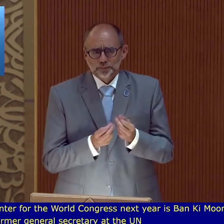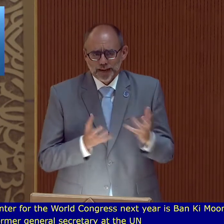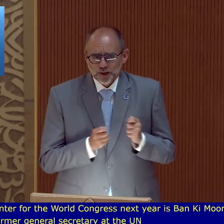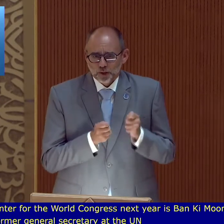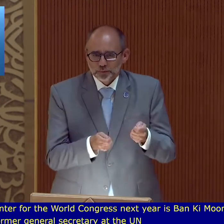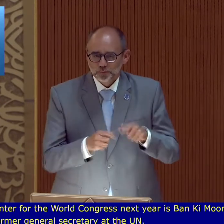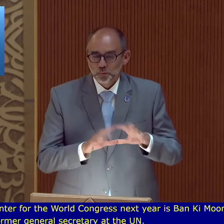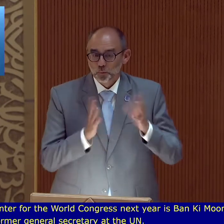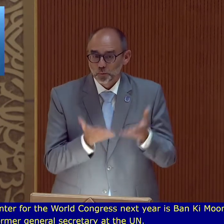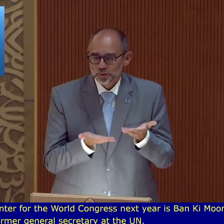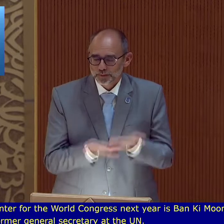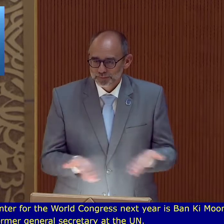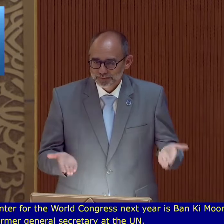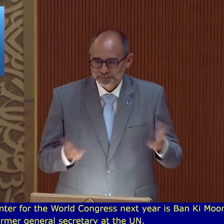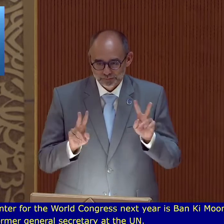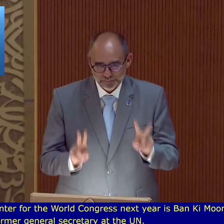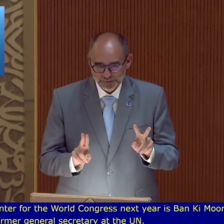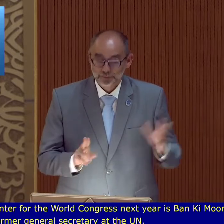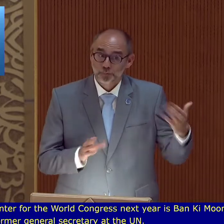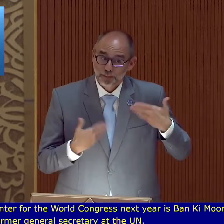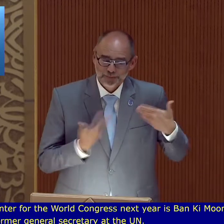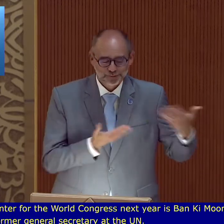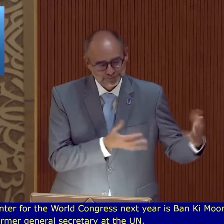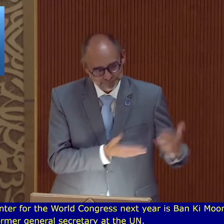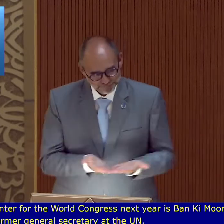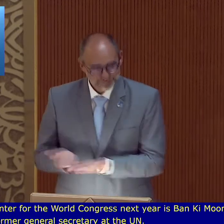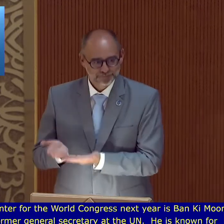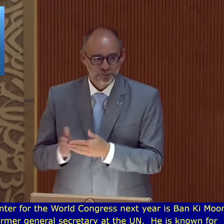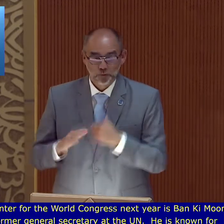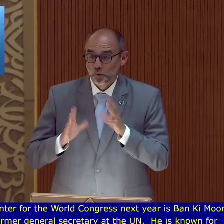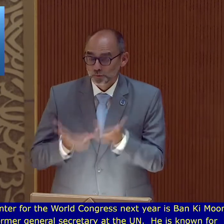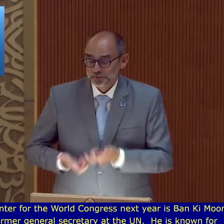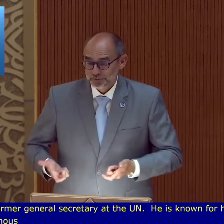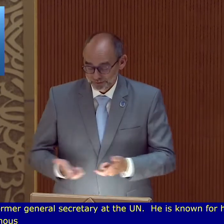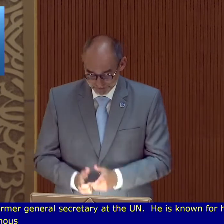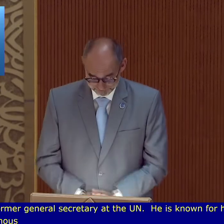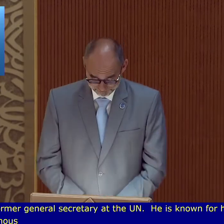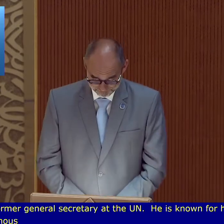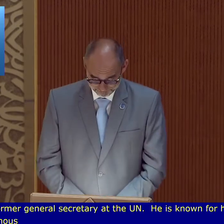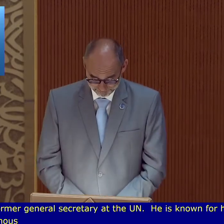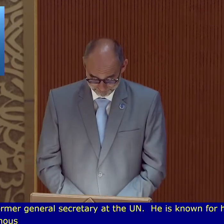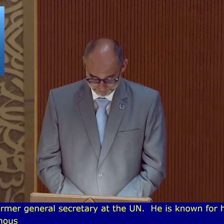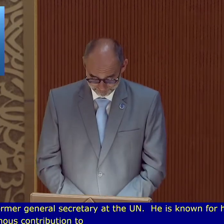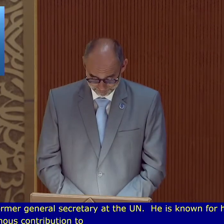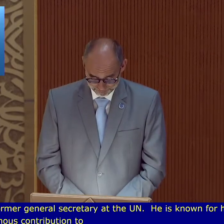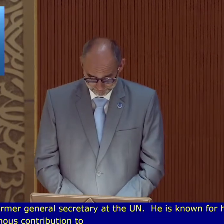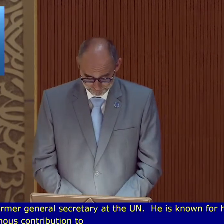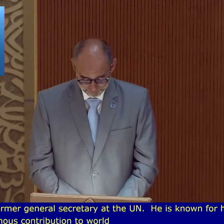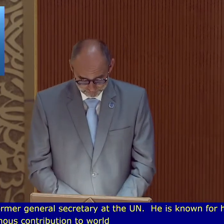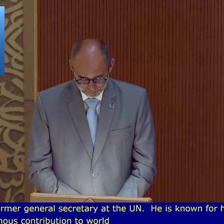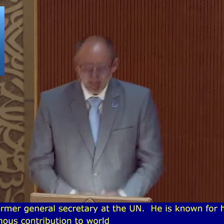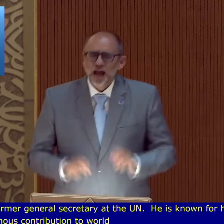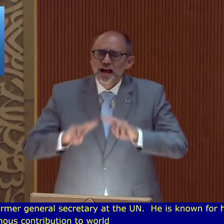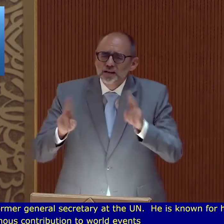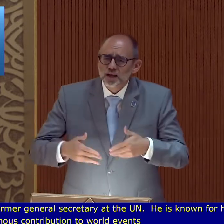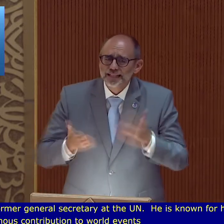He is known for his enormous contribution to world events. We are delighted to be able to warmly welcome